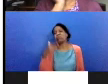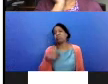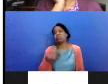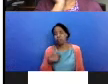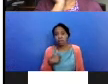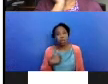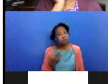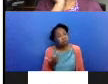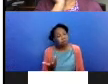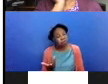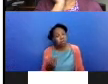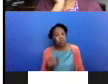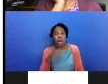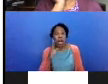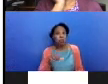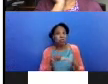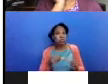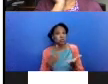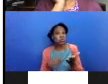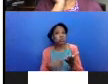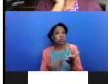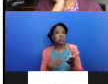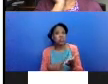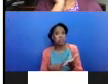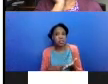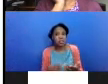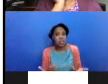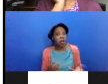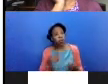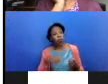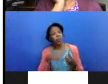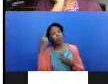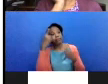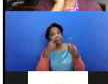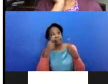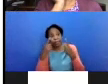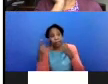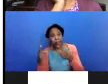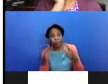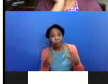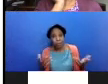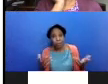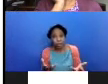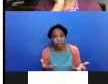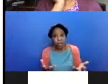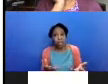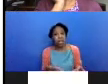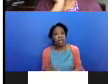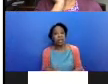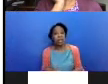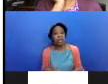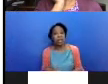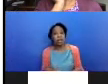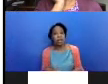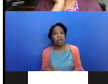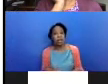tell you, or what does it tell you, the fact that when you think about what you've done to your partner, that you do feel low and ashamed? What does that say about your values?